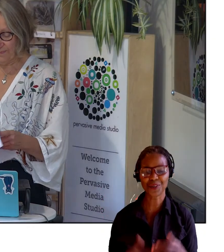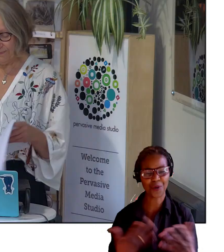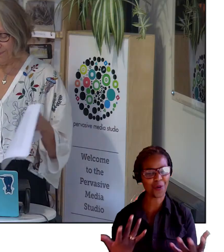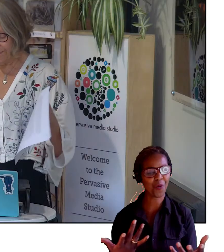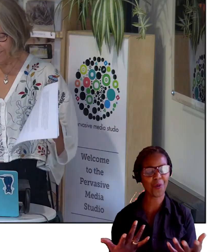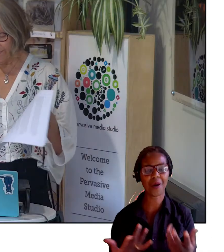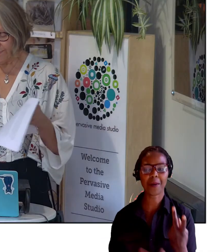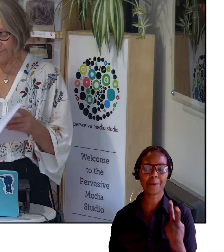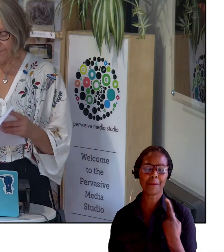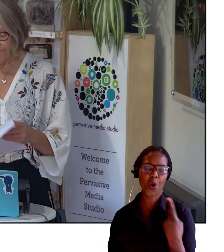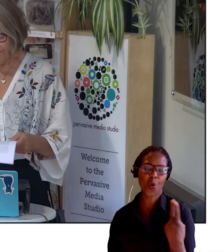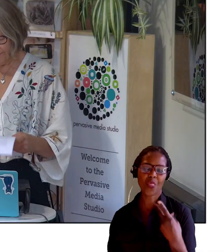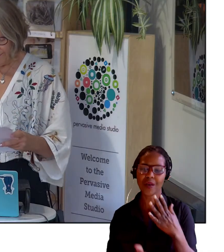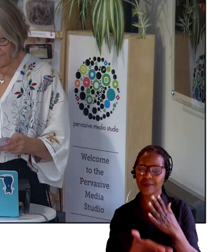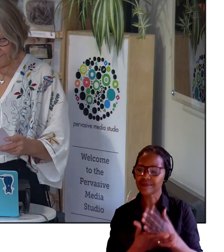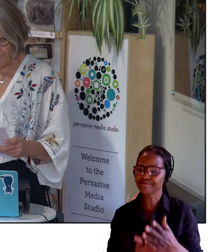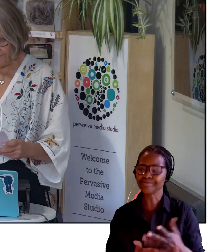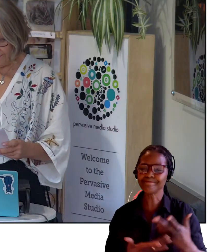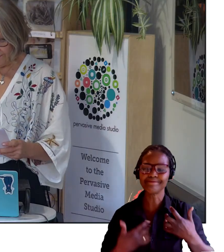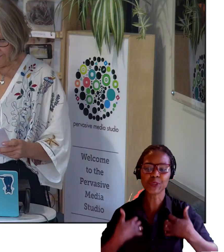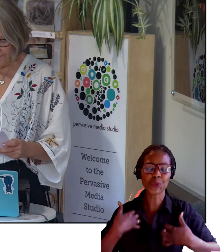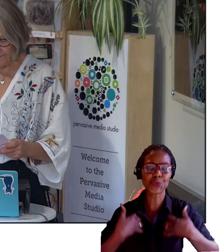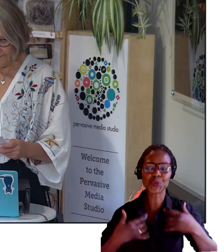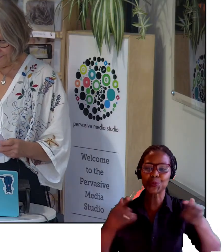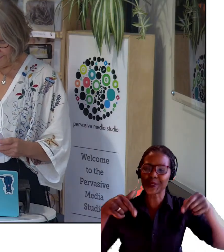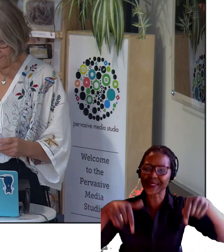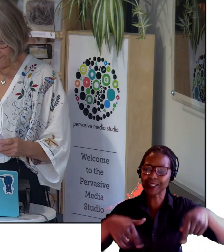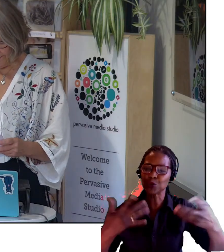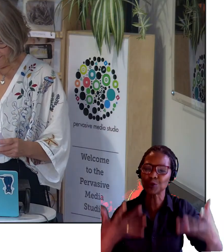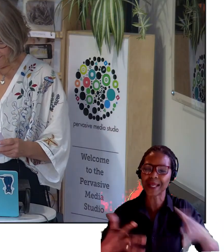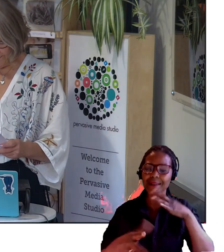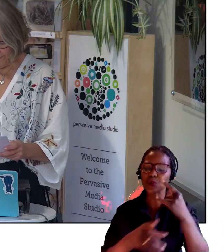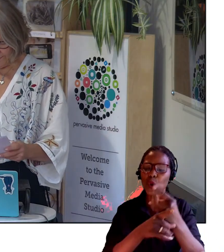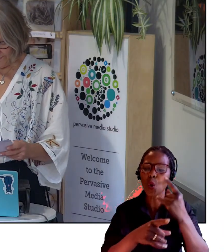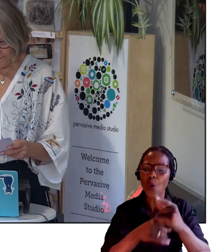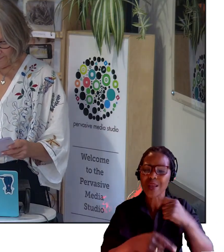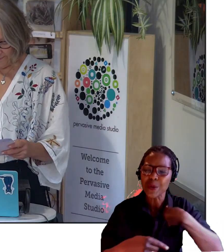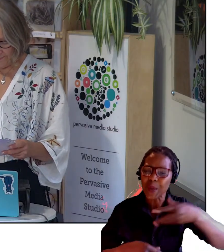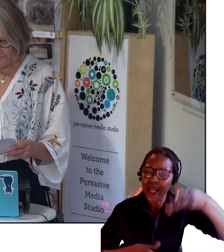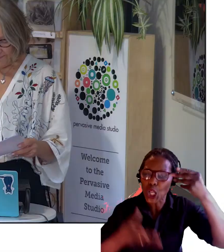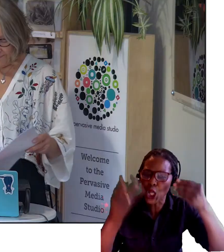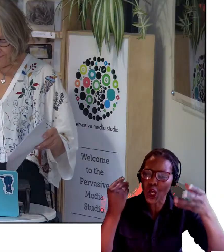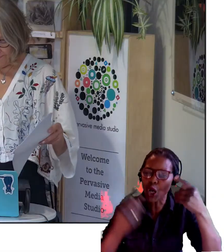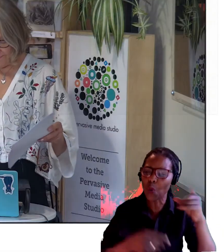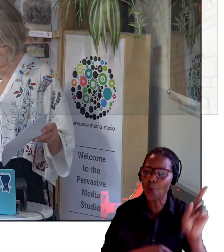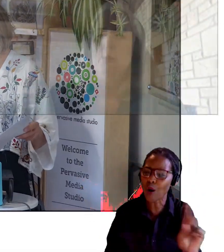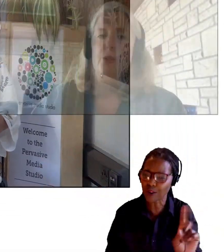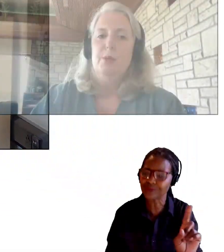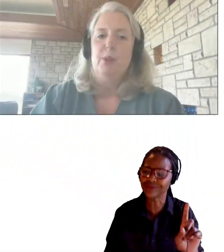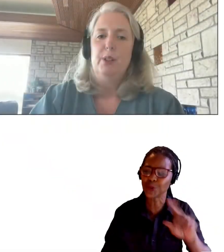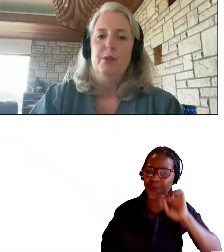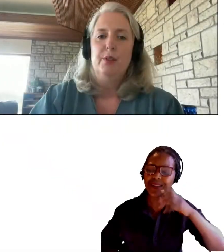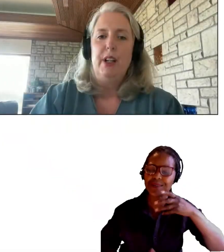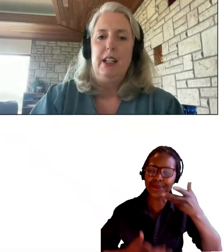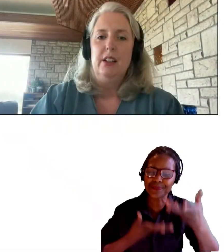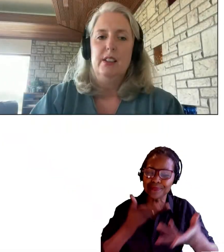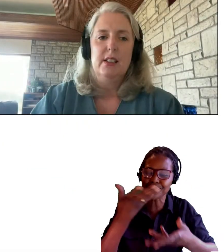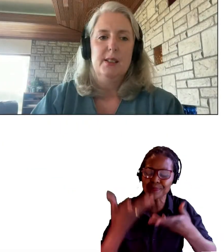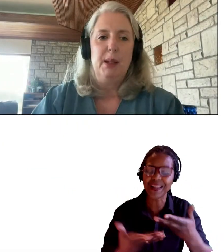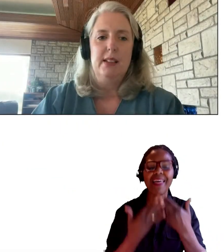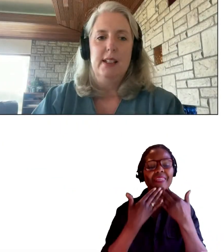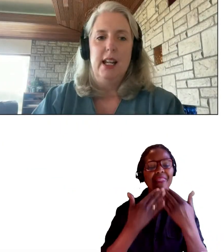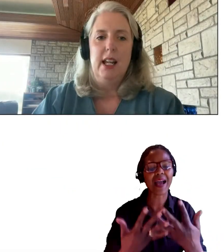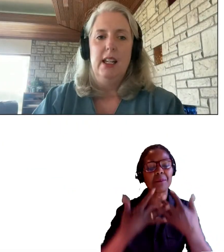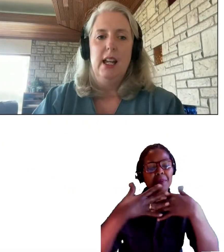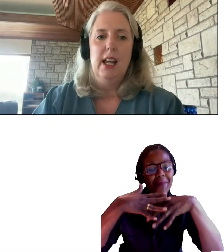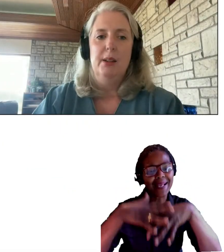talk through the learnings from the first round of Immersive Arts funding. So thanks to the Pervasive Media team, and to Martin for inviting us